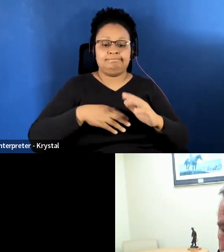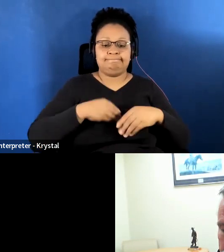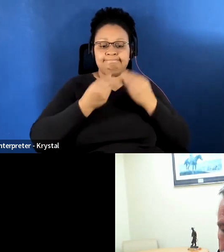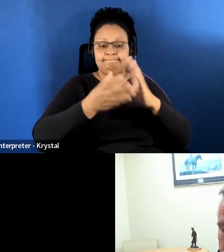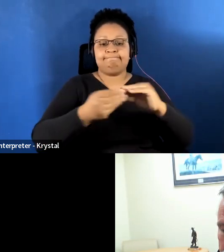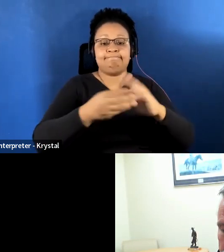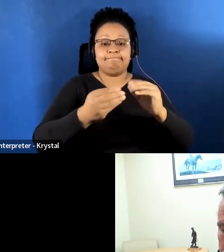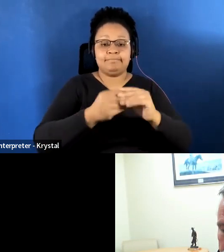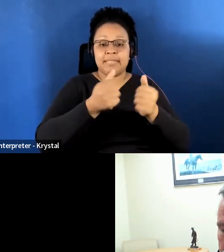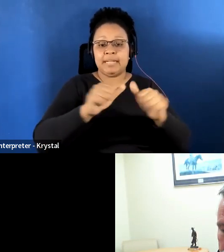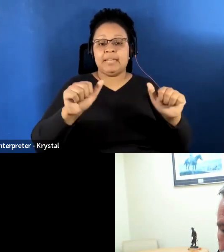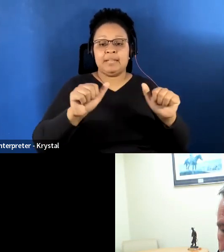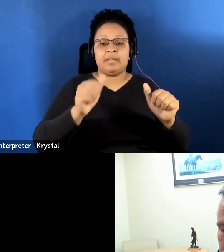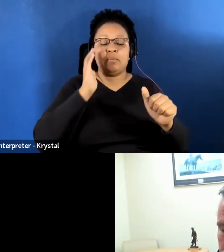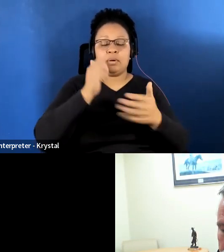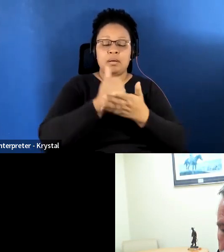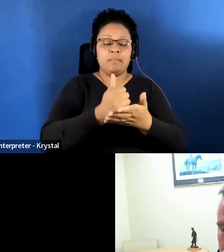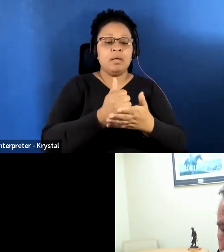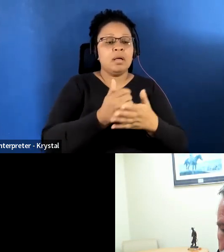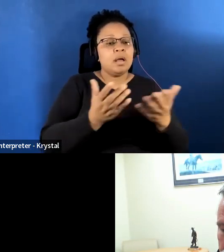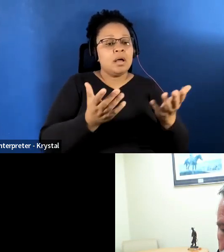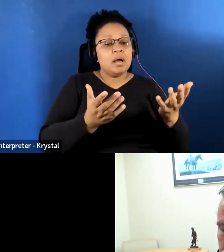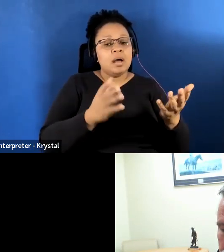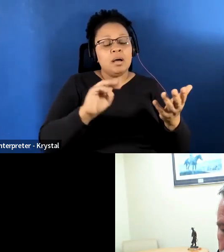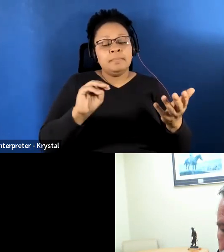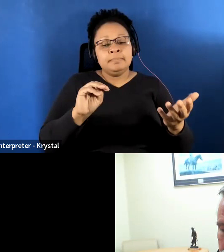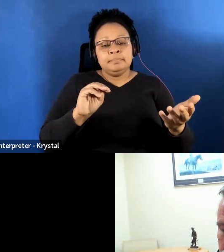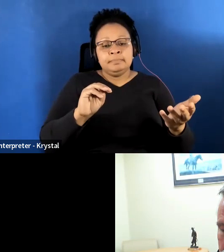that would be helpful for you. I